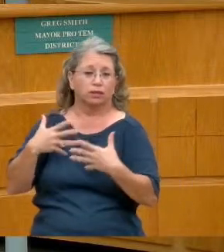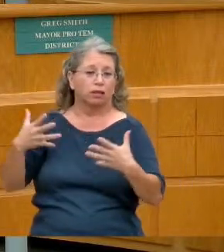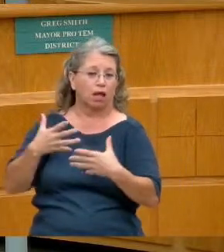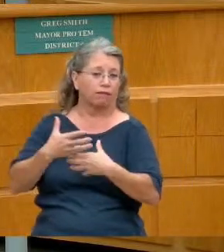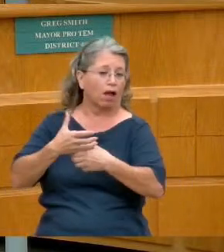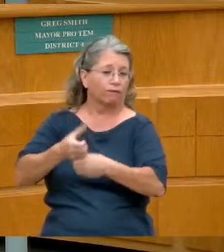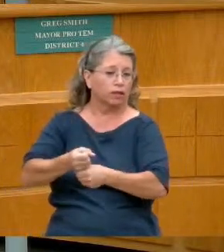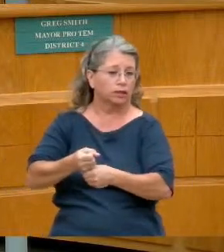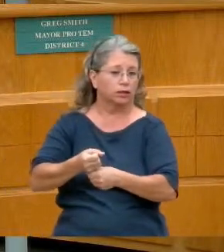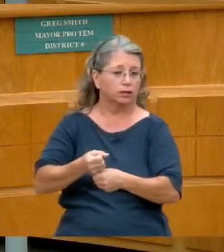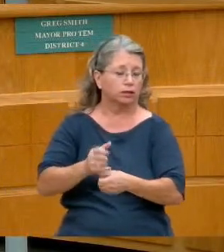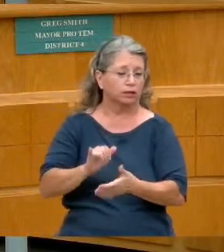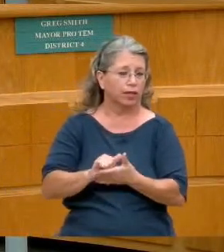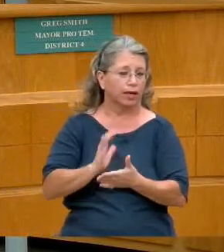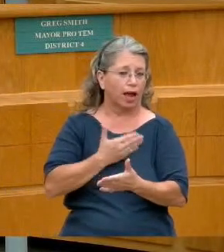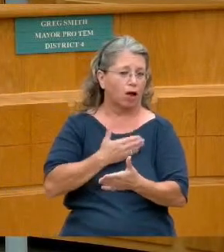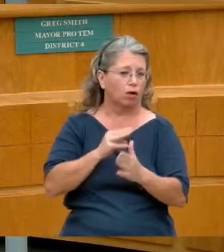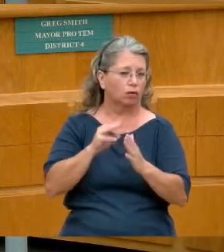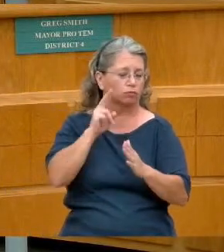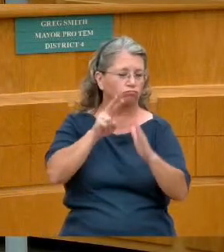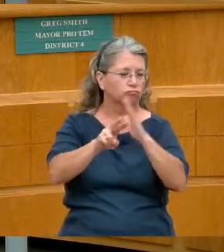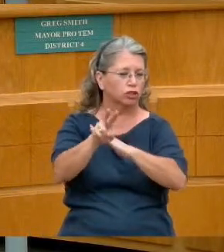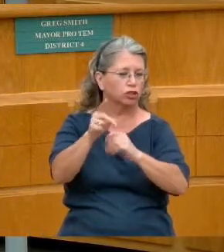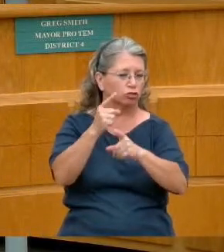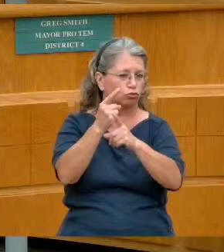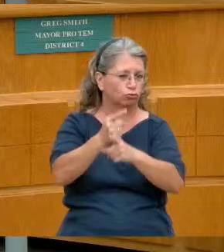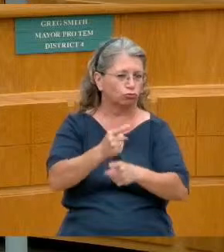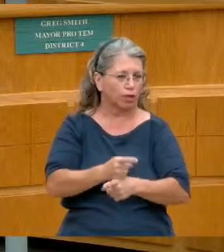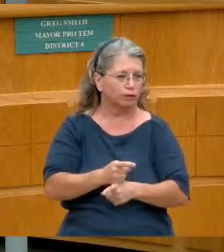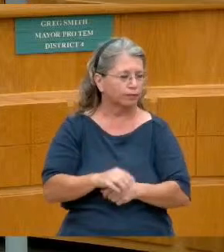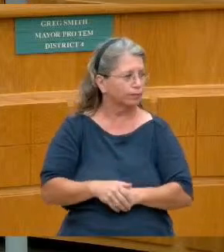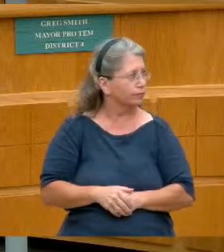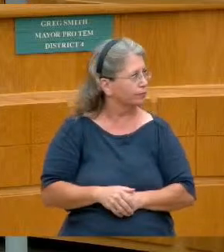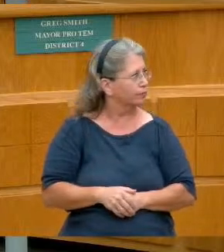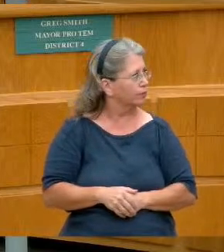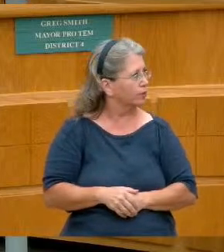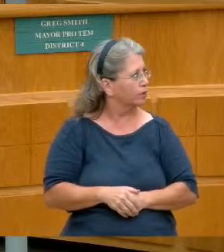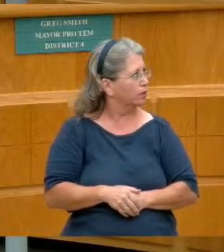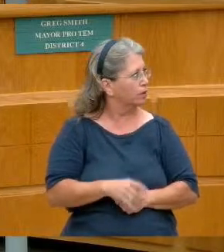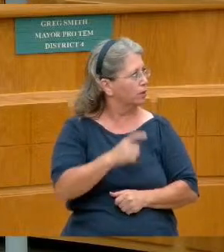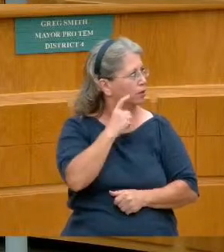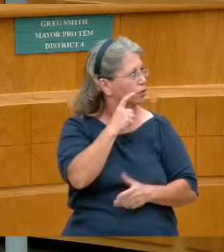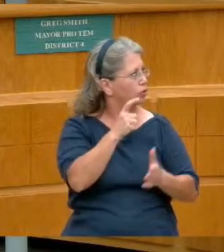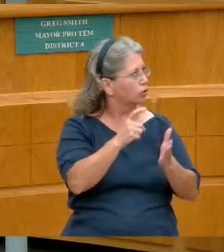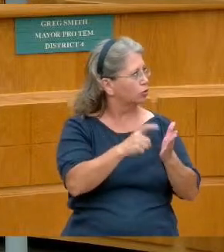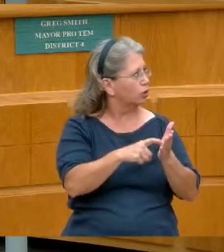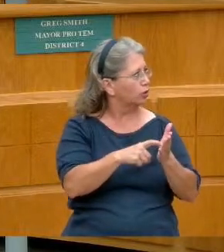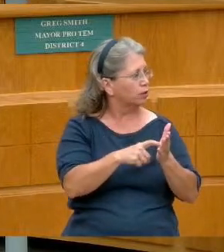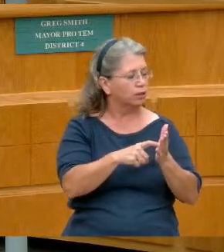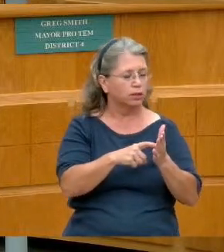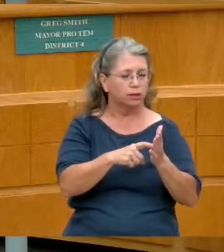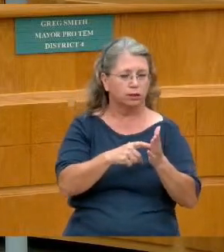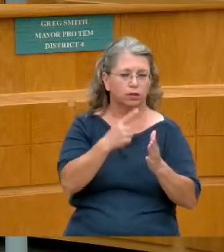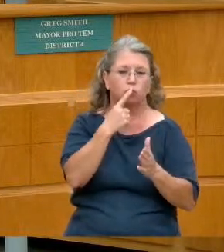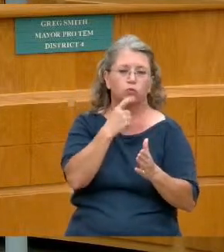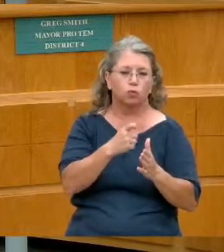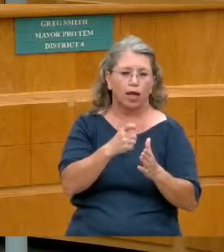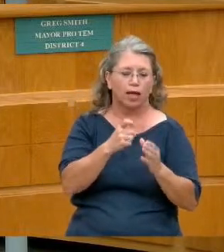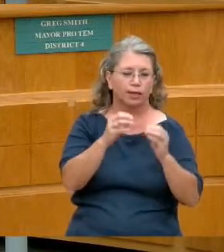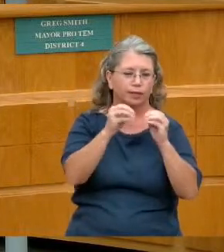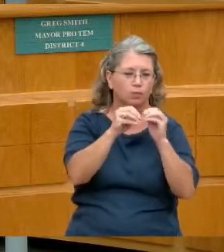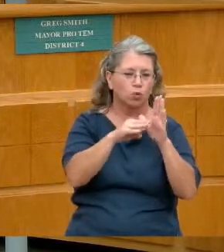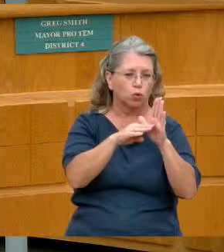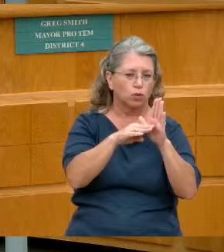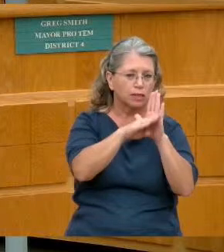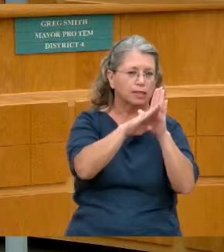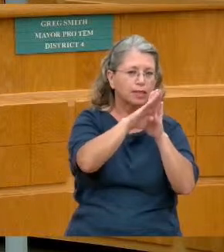calibrated. The one thing I'll point out is that from here to here, it does seem to be increasing steeper on those red points than the blue line is,